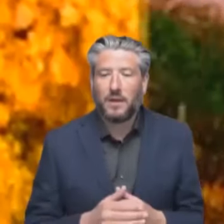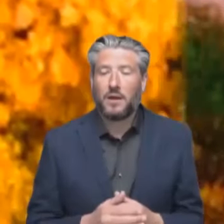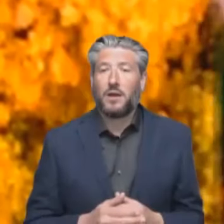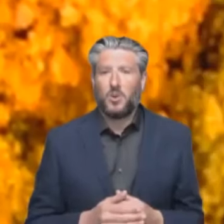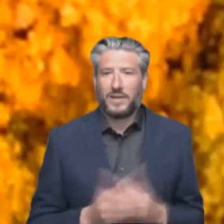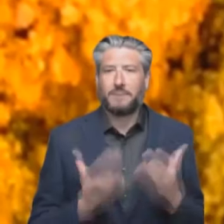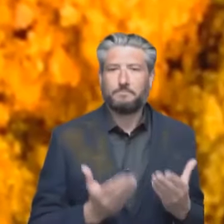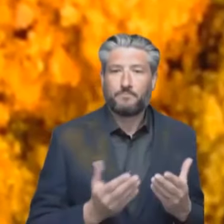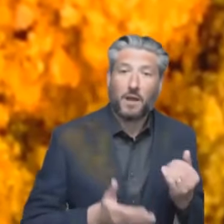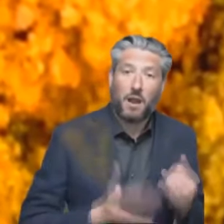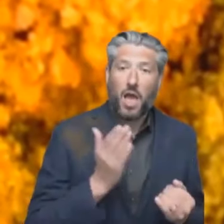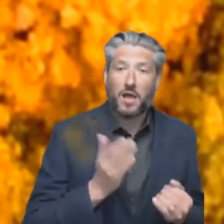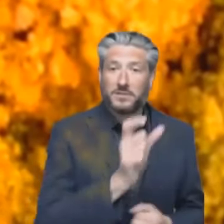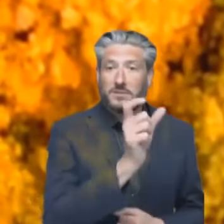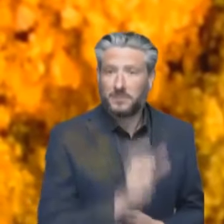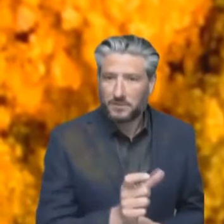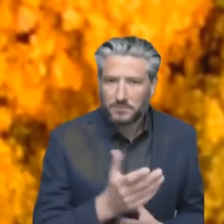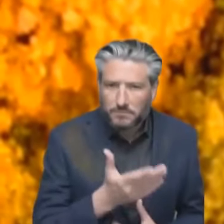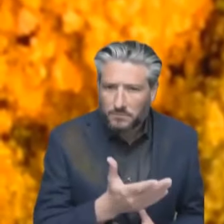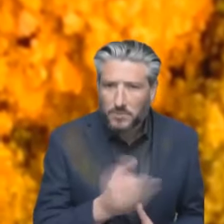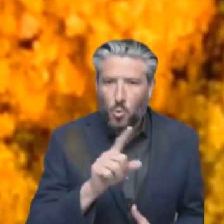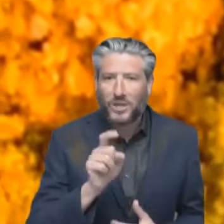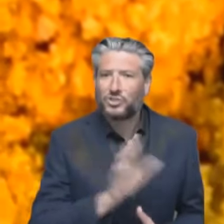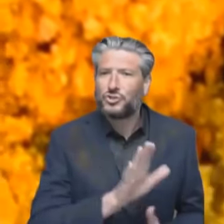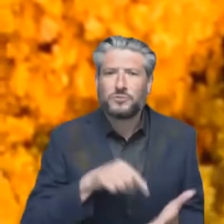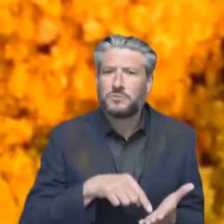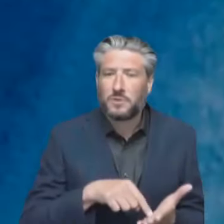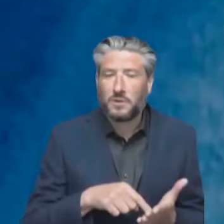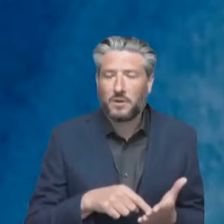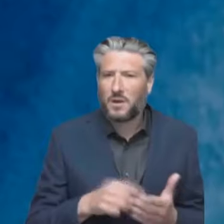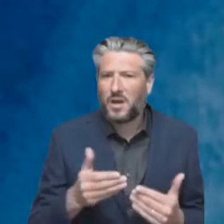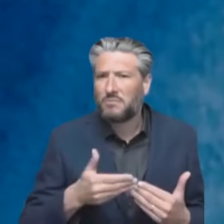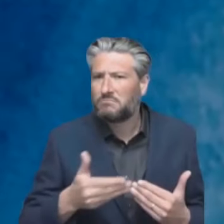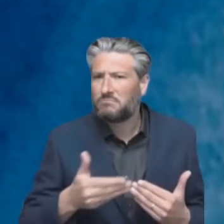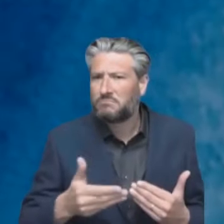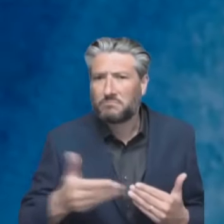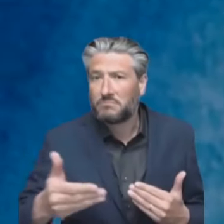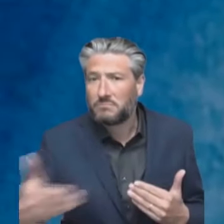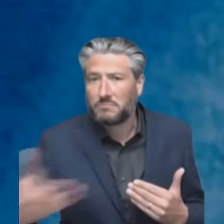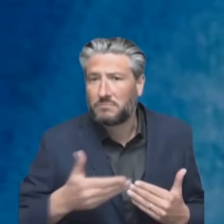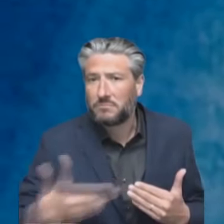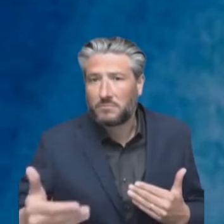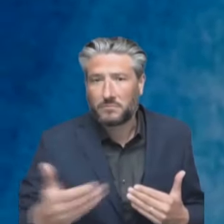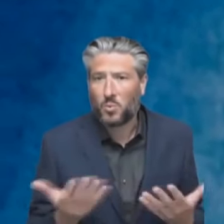In how long is it going to take us to see a hydrogen-powered car in the Renault